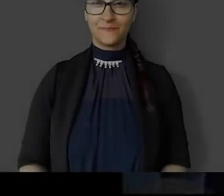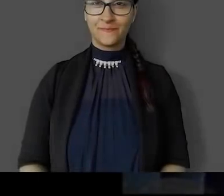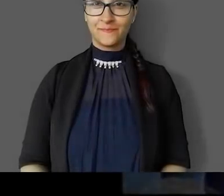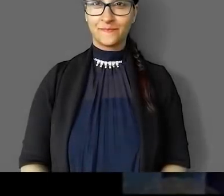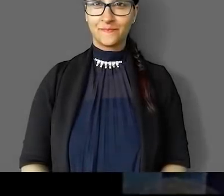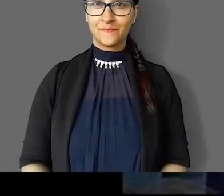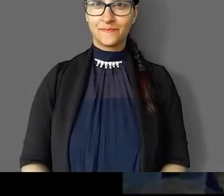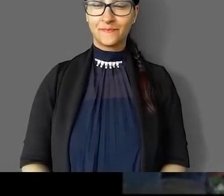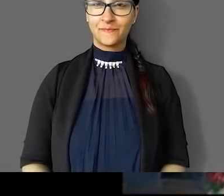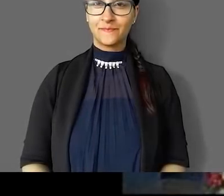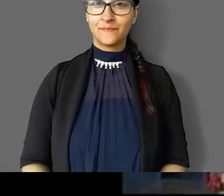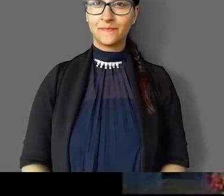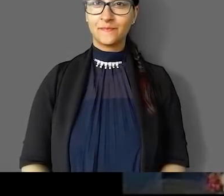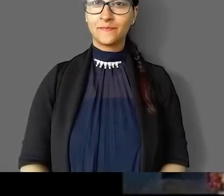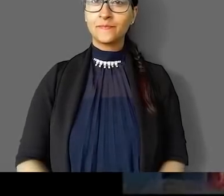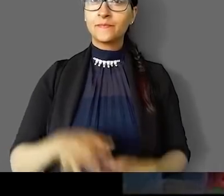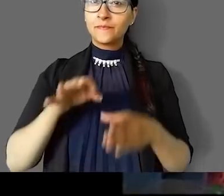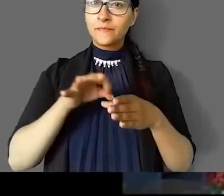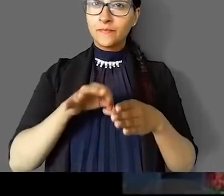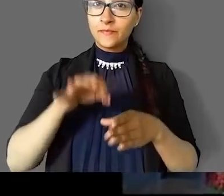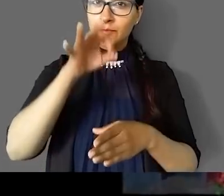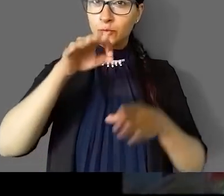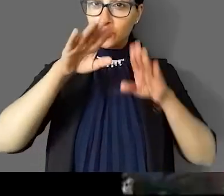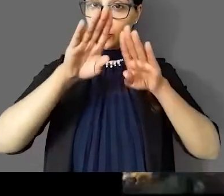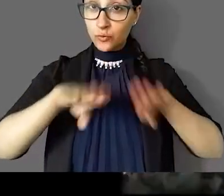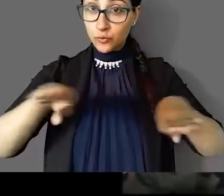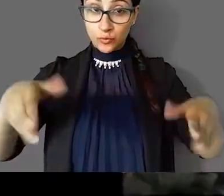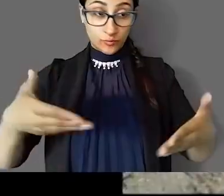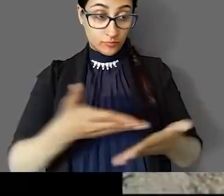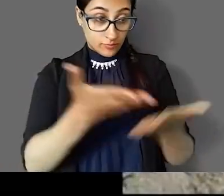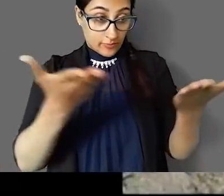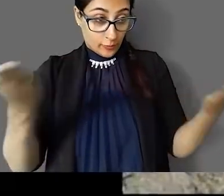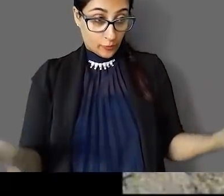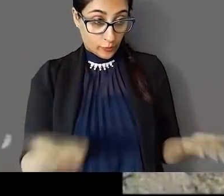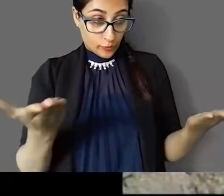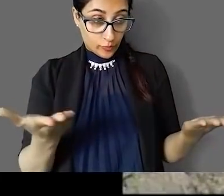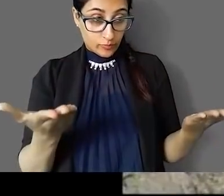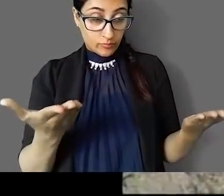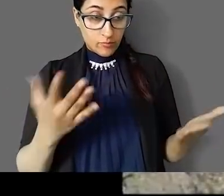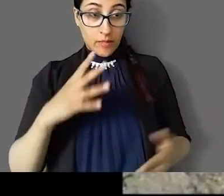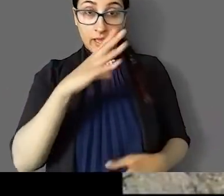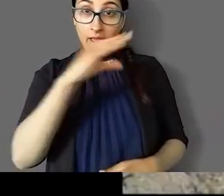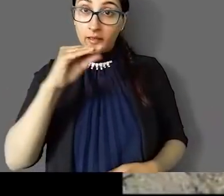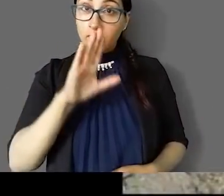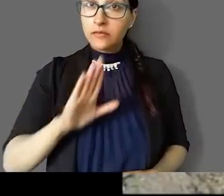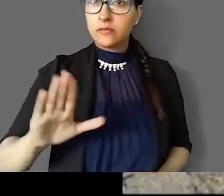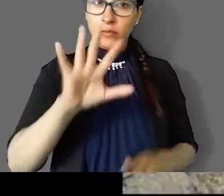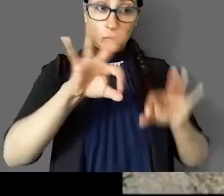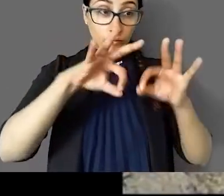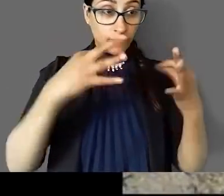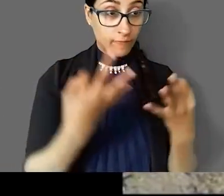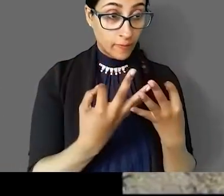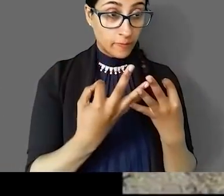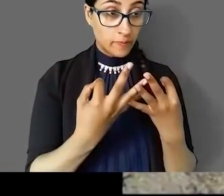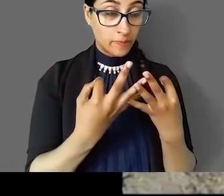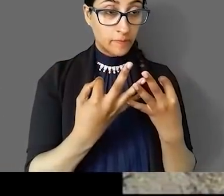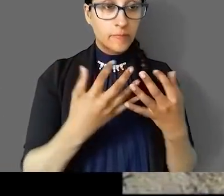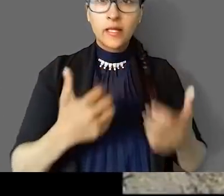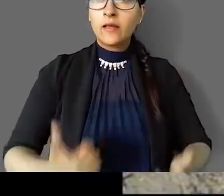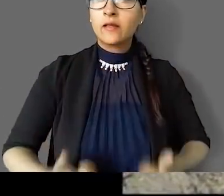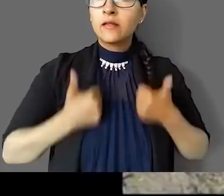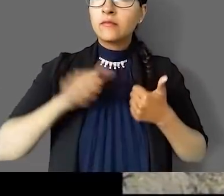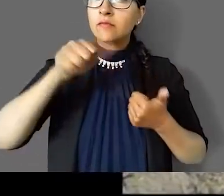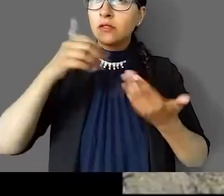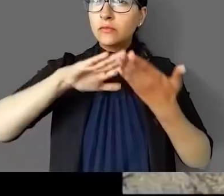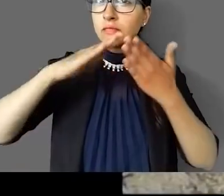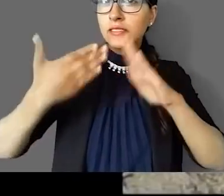To all my spiritual children who are here today, and to all your families, wherever they may